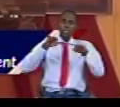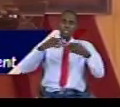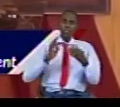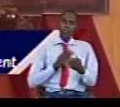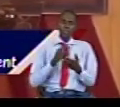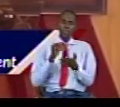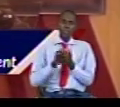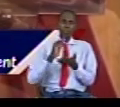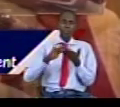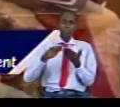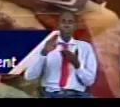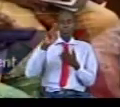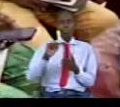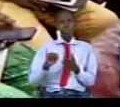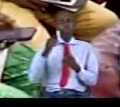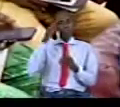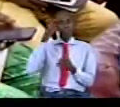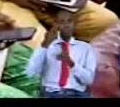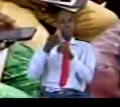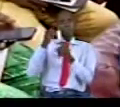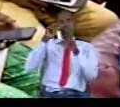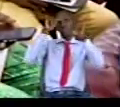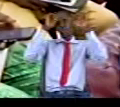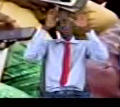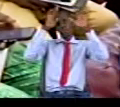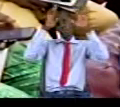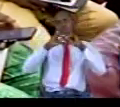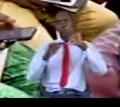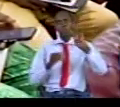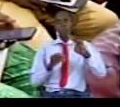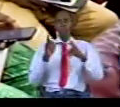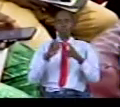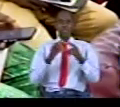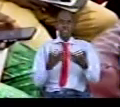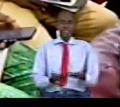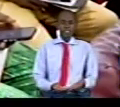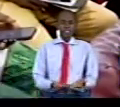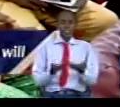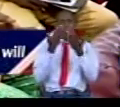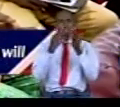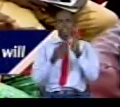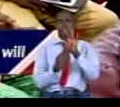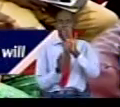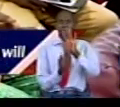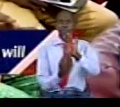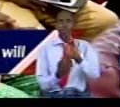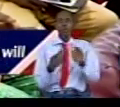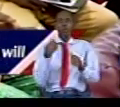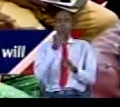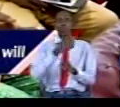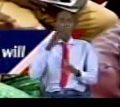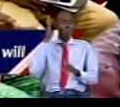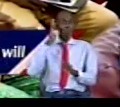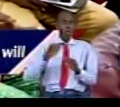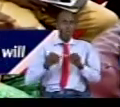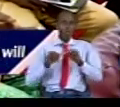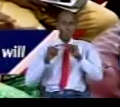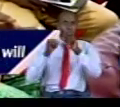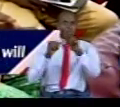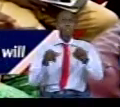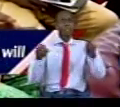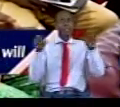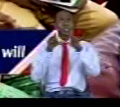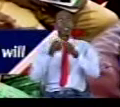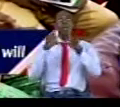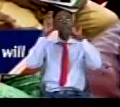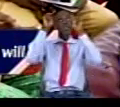Father. Number seven, to raise ambassadors and representatives who will continue like him to the end